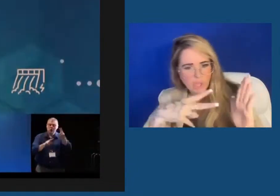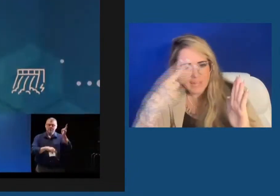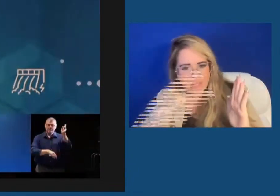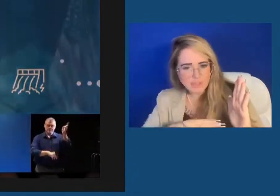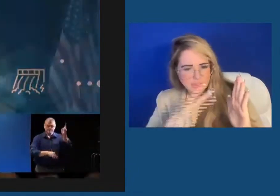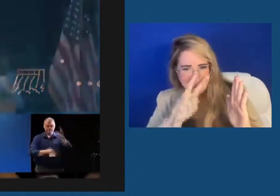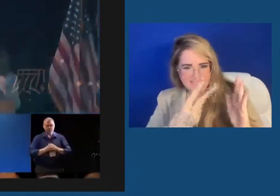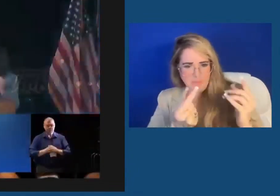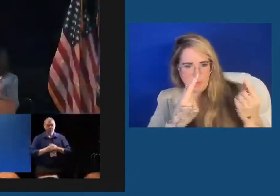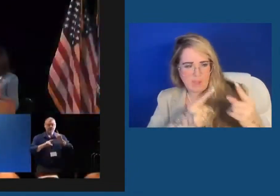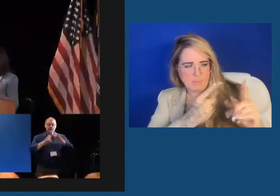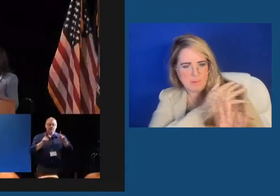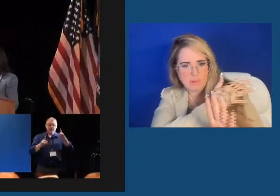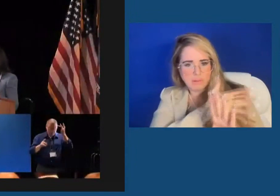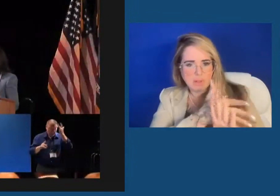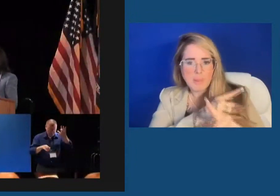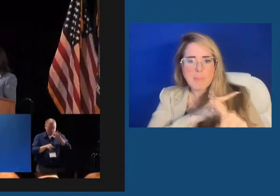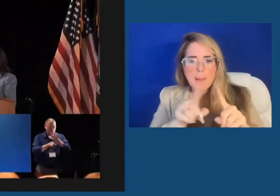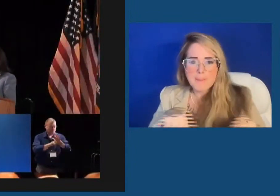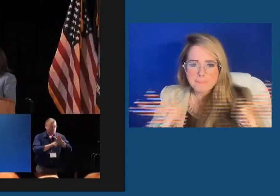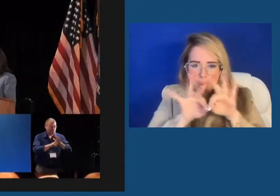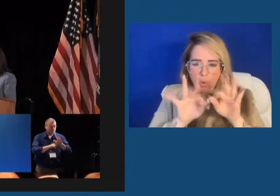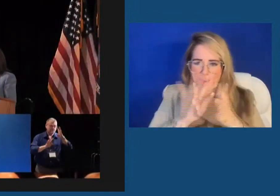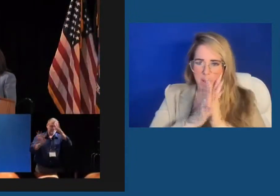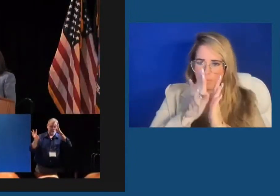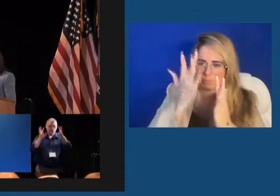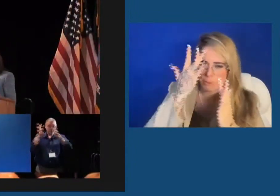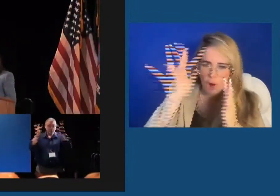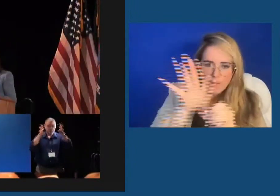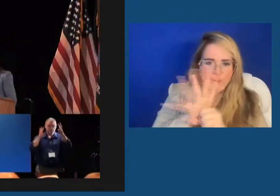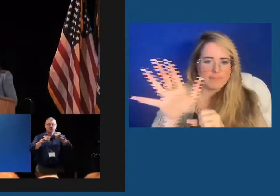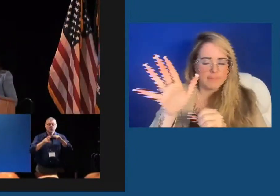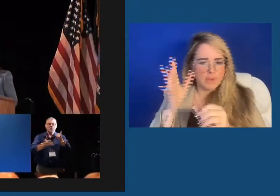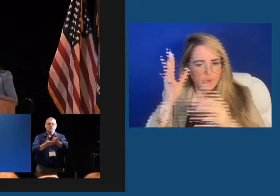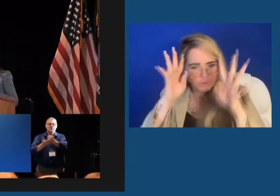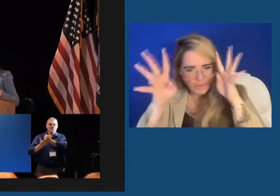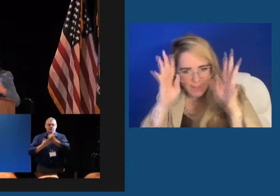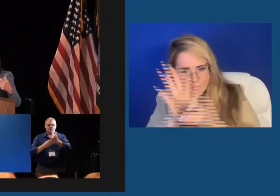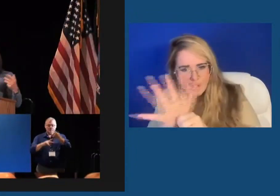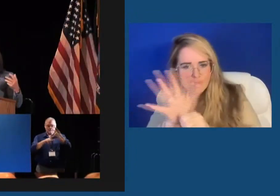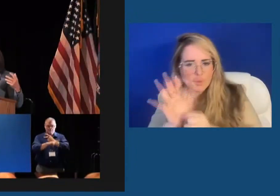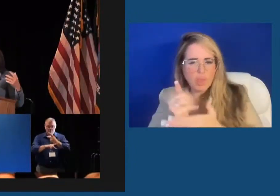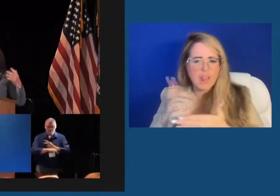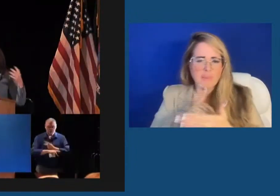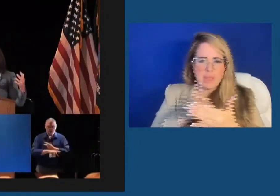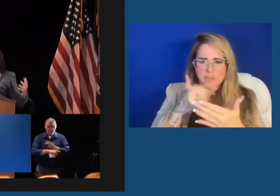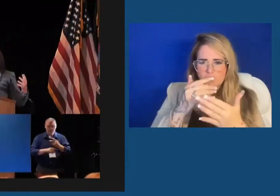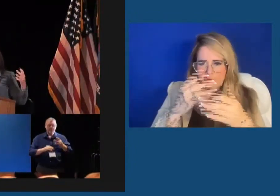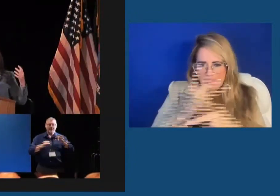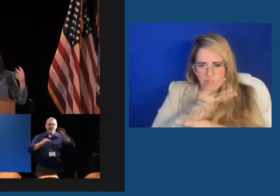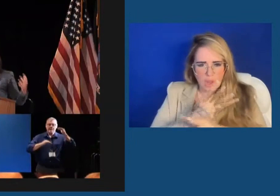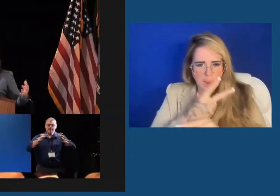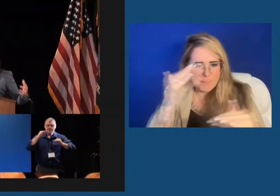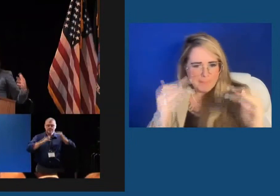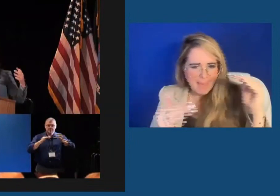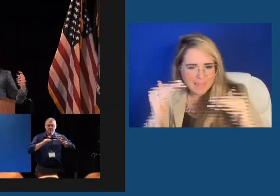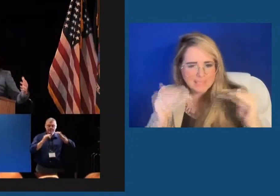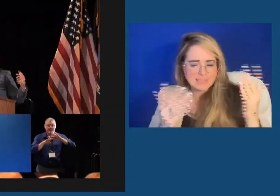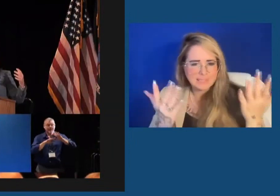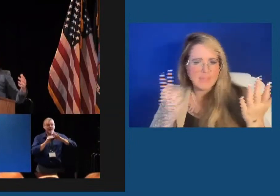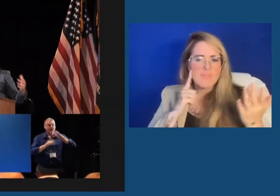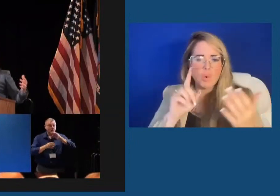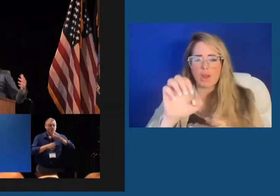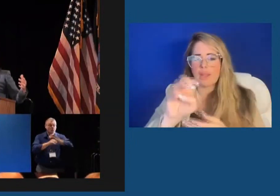today, but be smart enough and creative enough to help us figure this out, how we balance an emissions-free